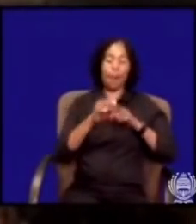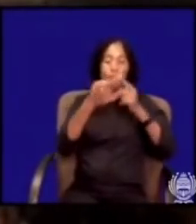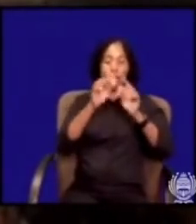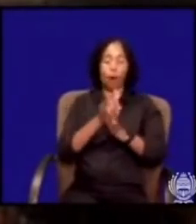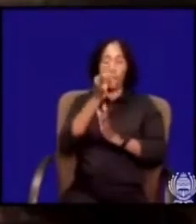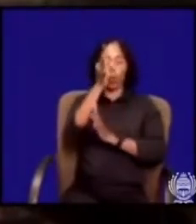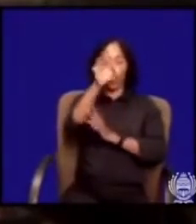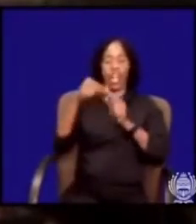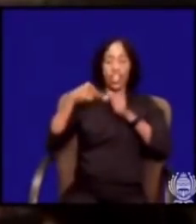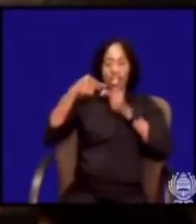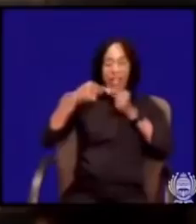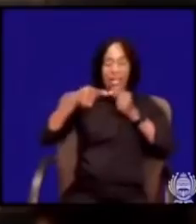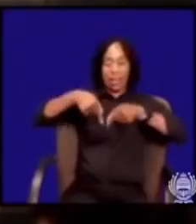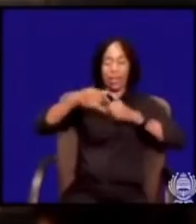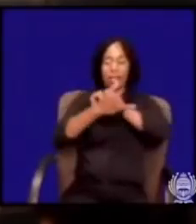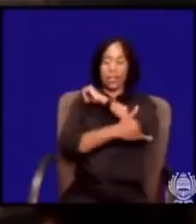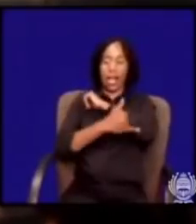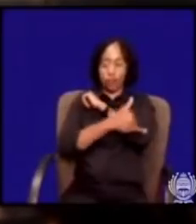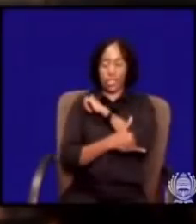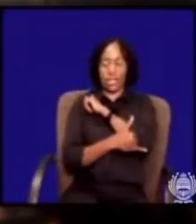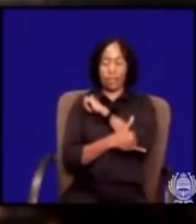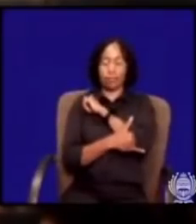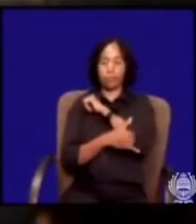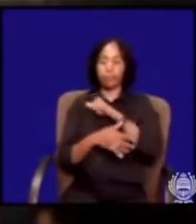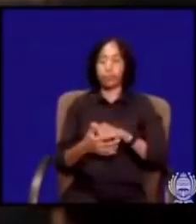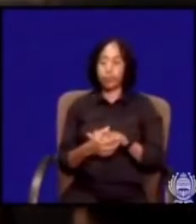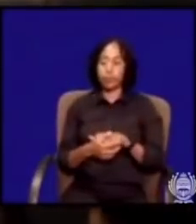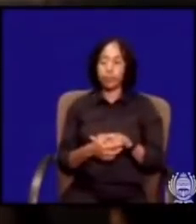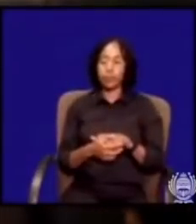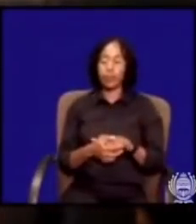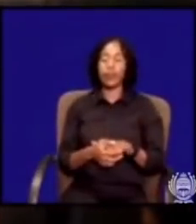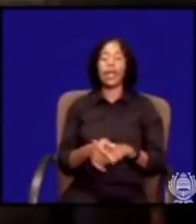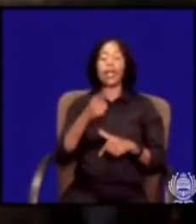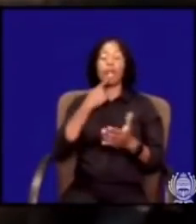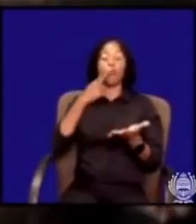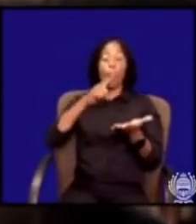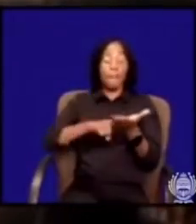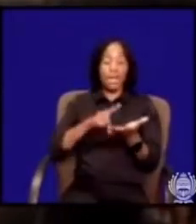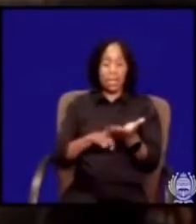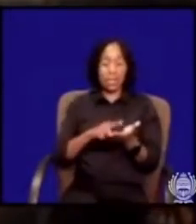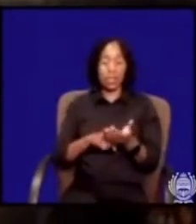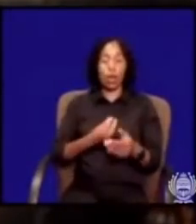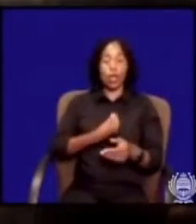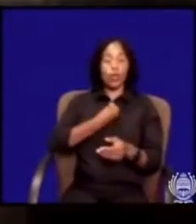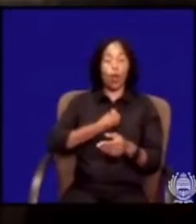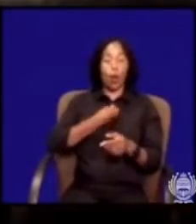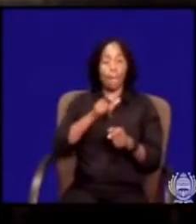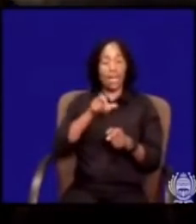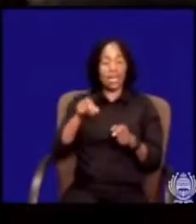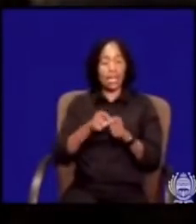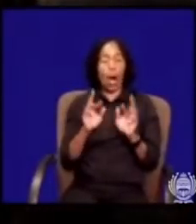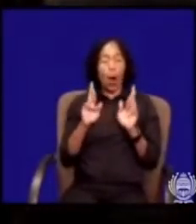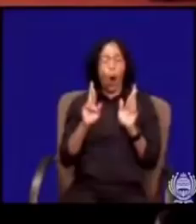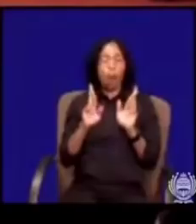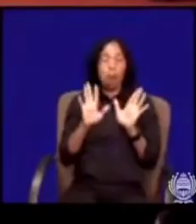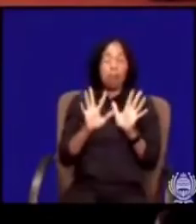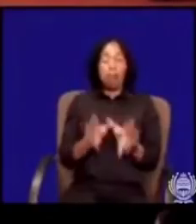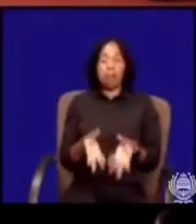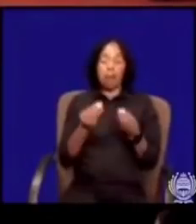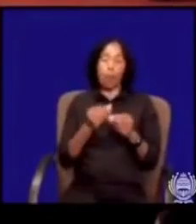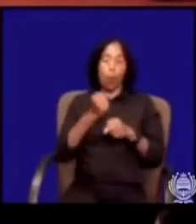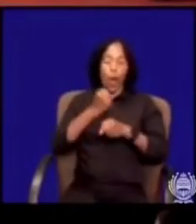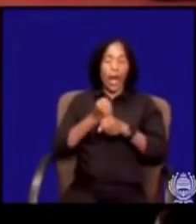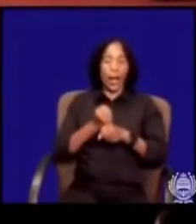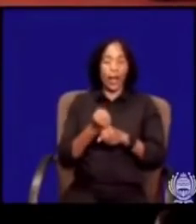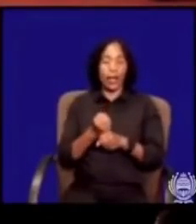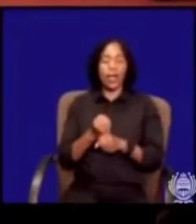the Constitution of the Republic of South Africa. It's the promise that a young person who hopes to find a job and be able to